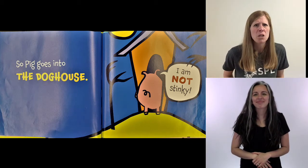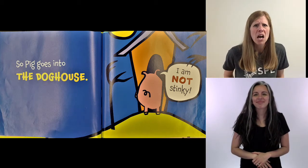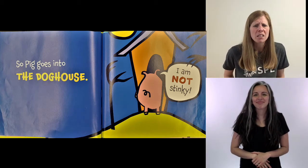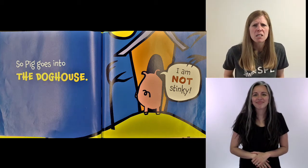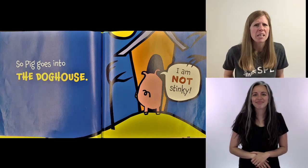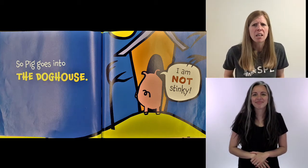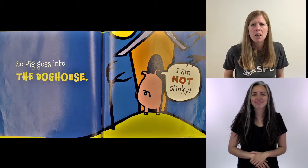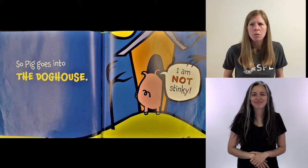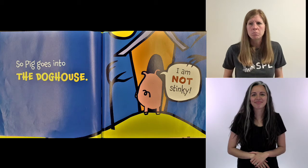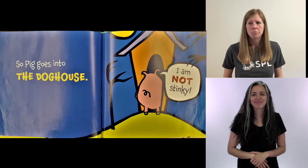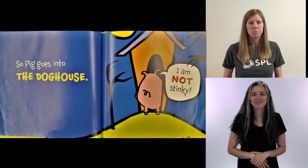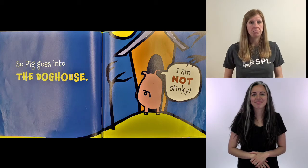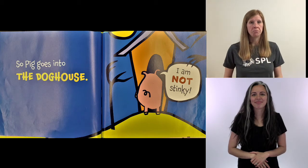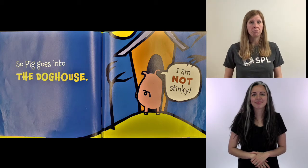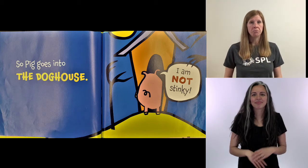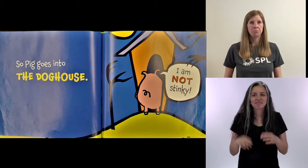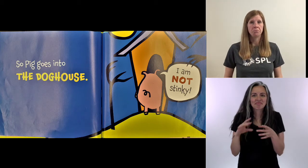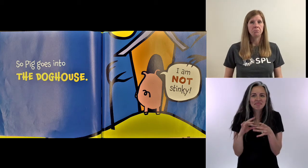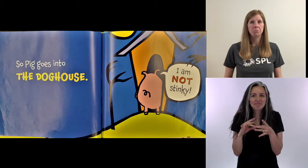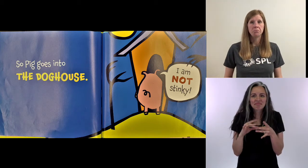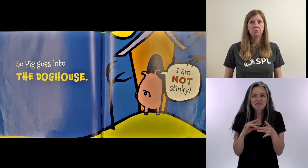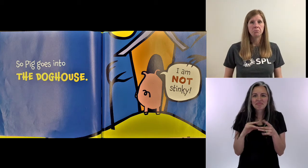I am not stinky.